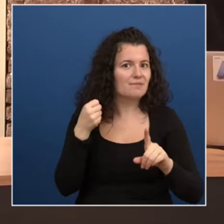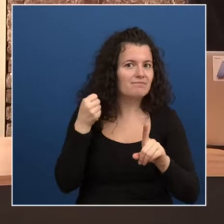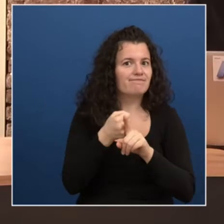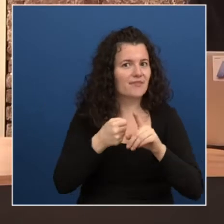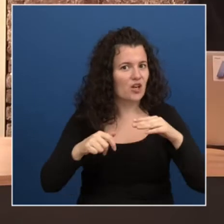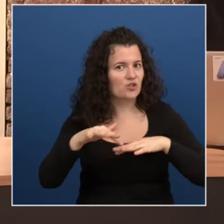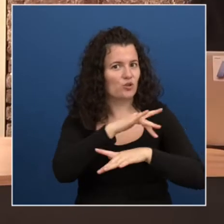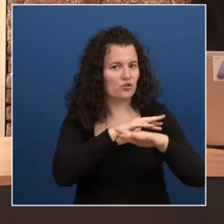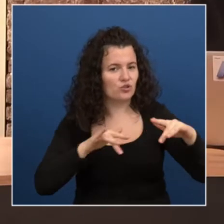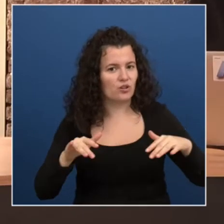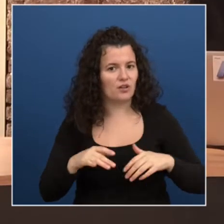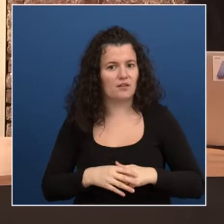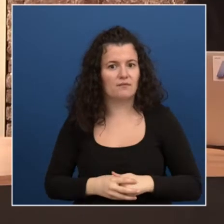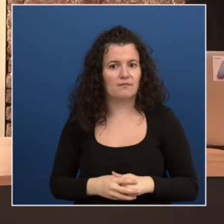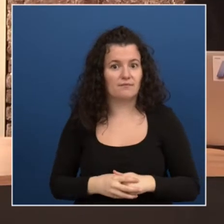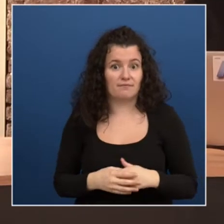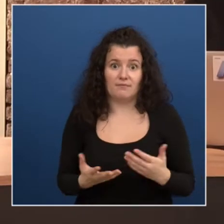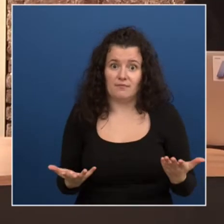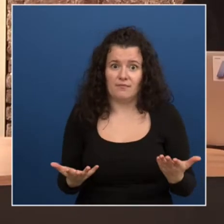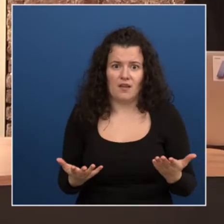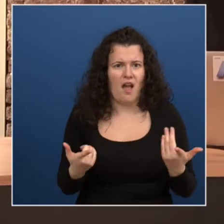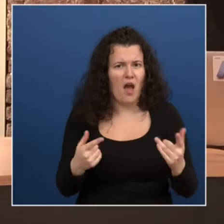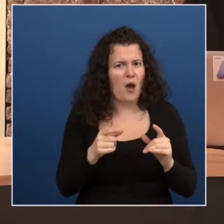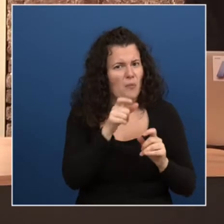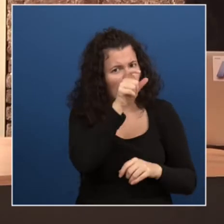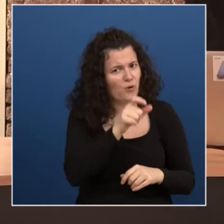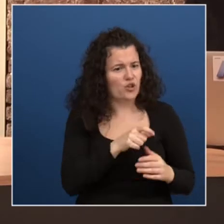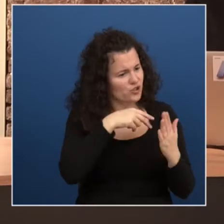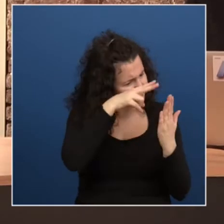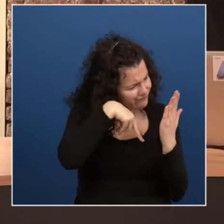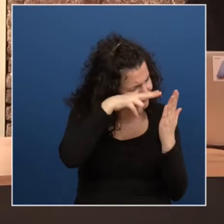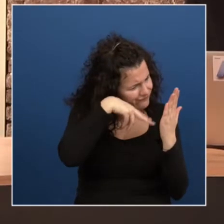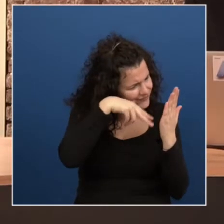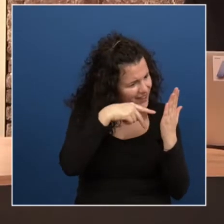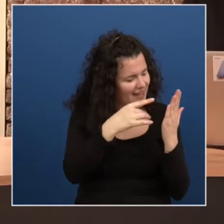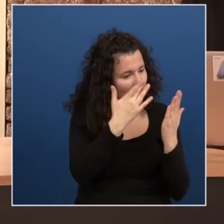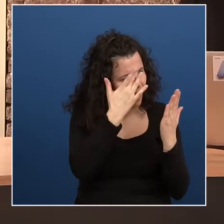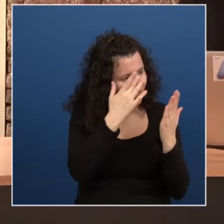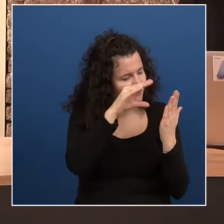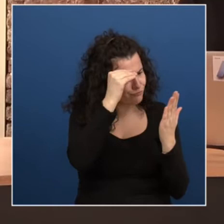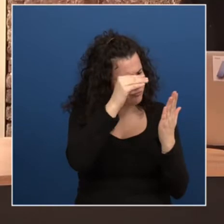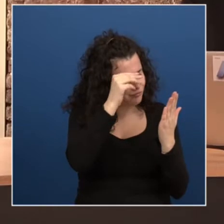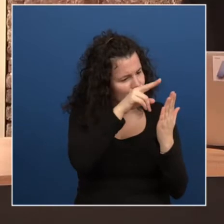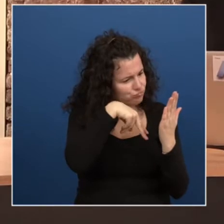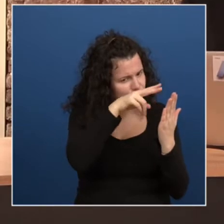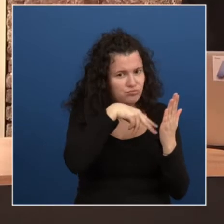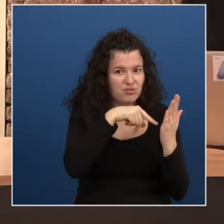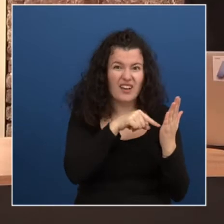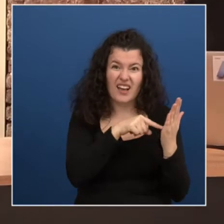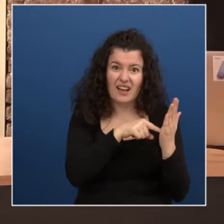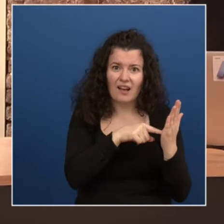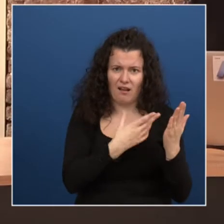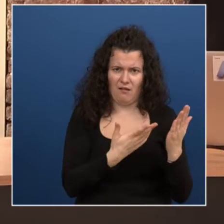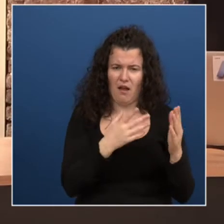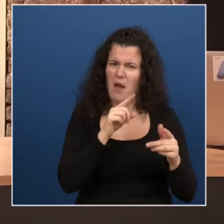sorry. Here is a geeky thing, but being invited to come to here is not one or the other.